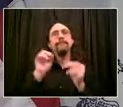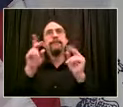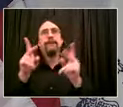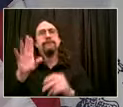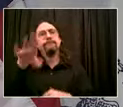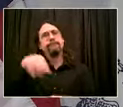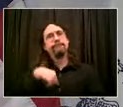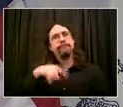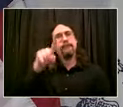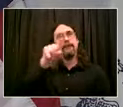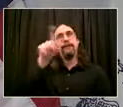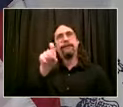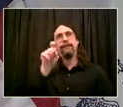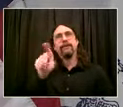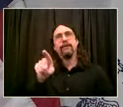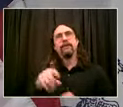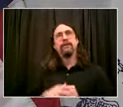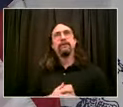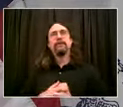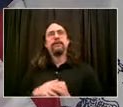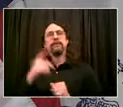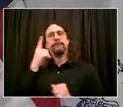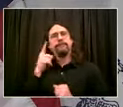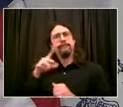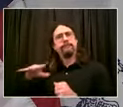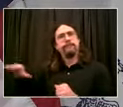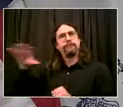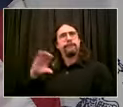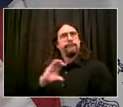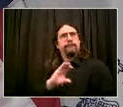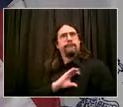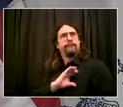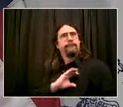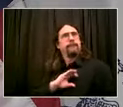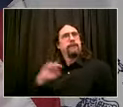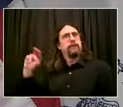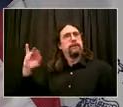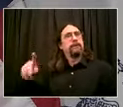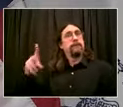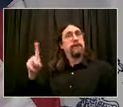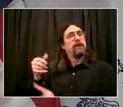officers were involved in the attack on the Capitol on January 6th?